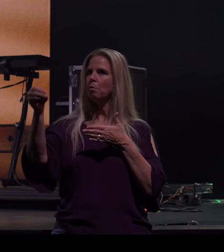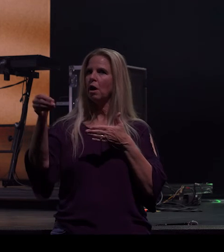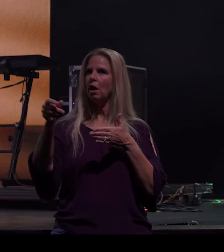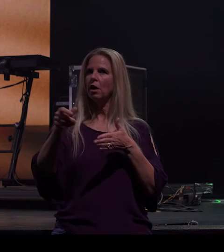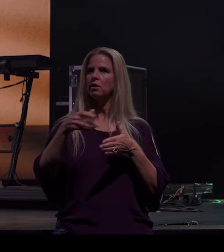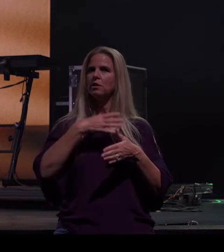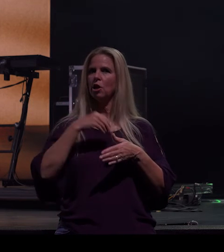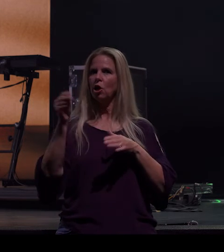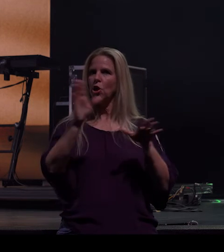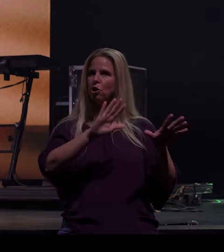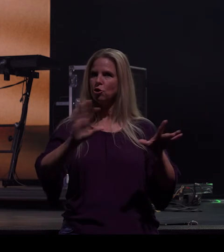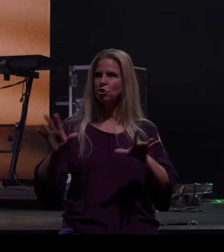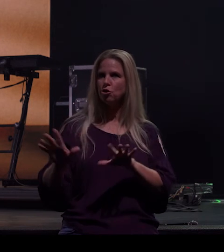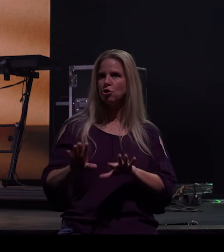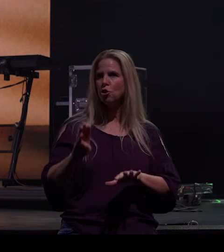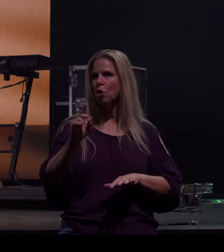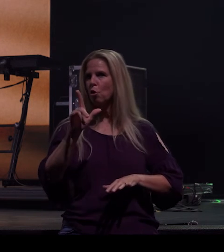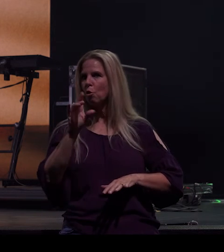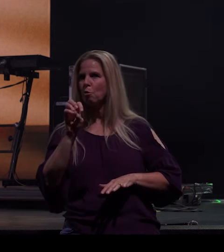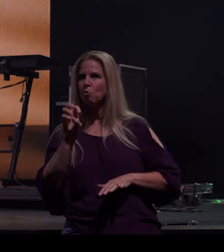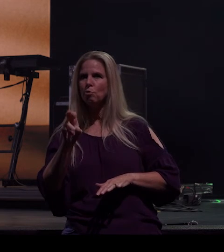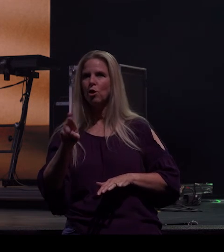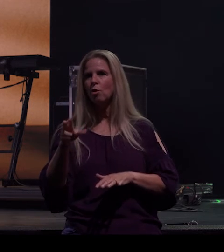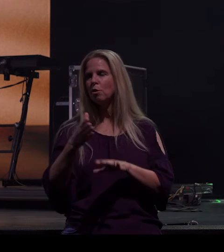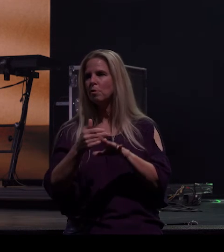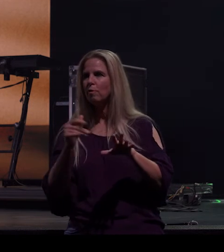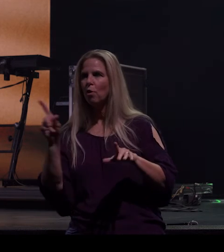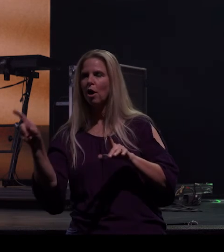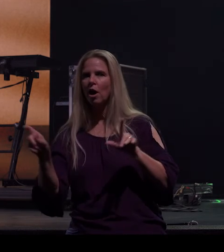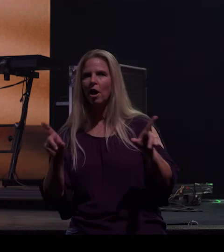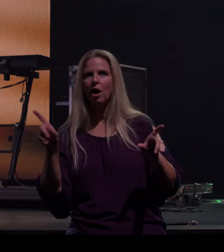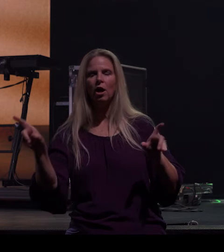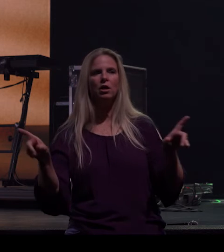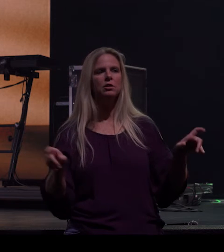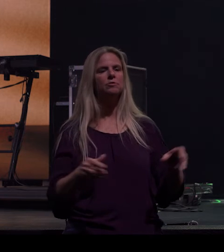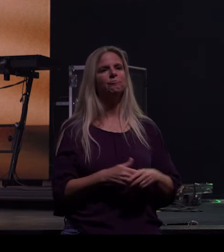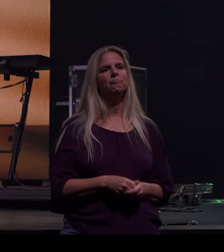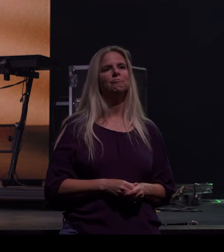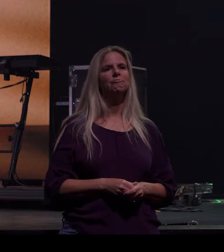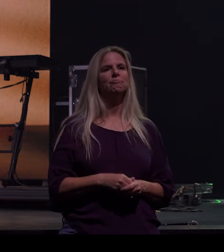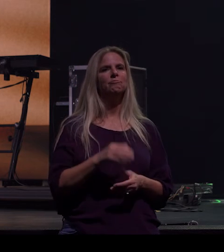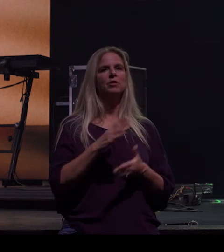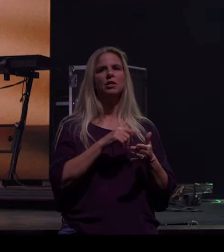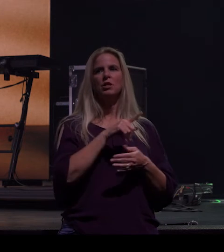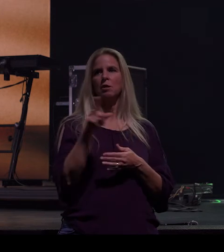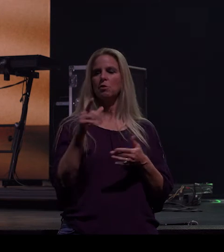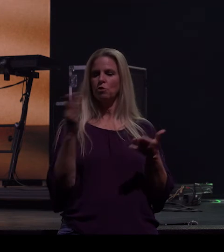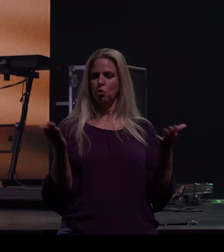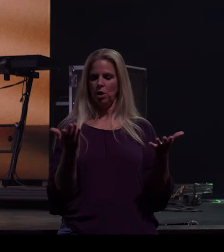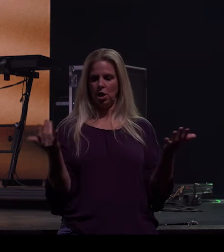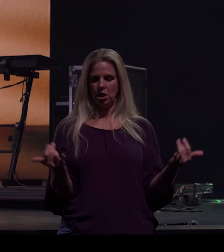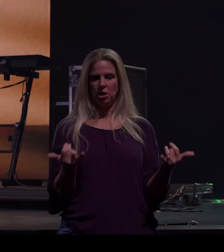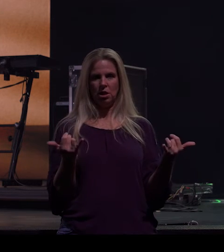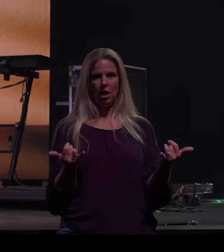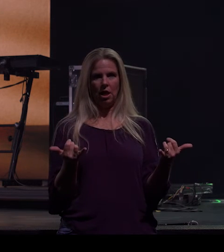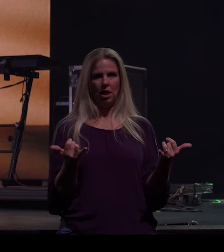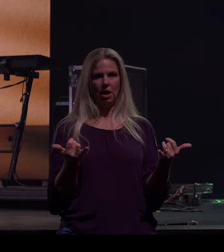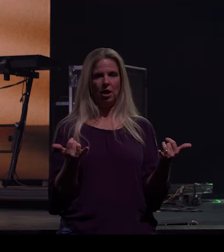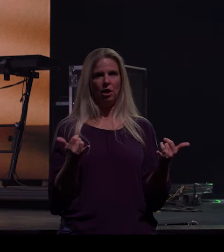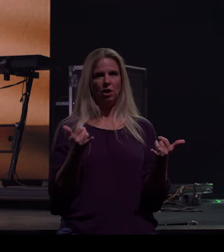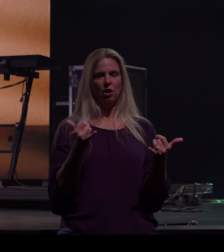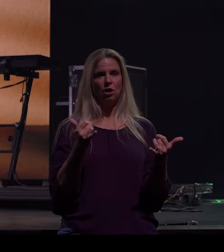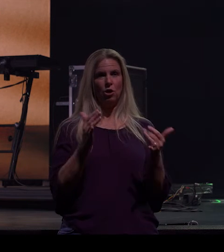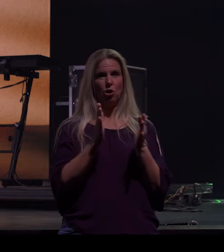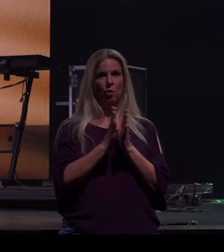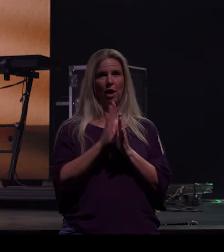Okay, I'm so off. And I'm just telling you, some of you here today, all you do is ask your